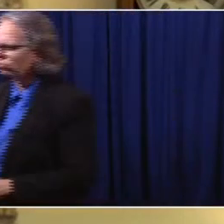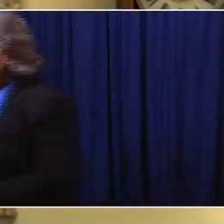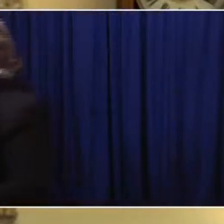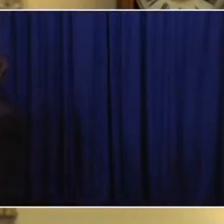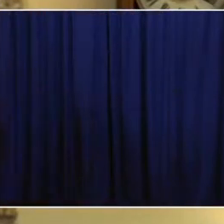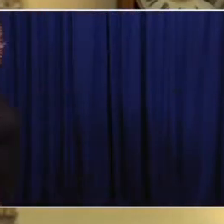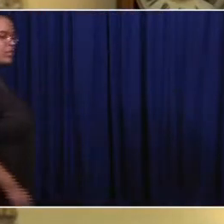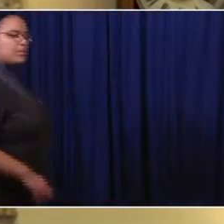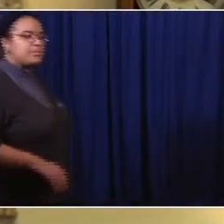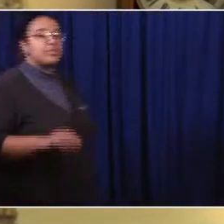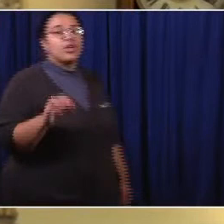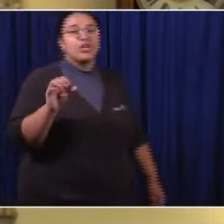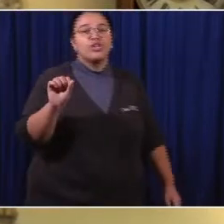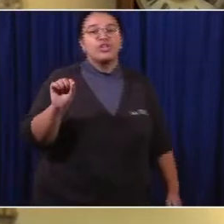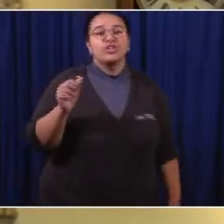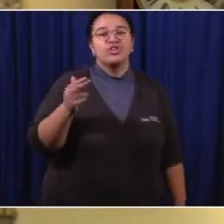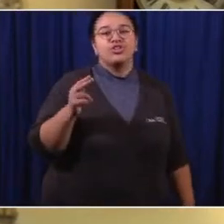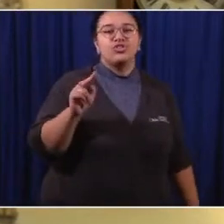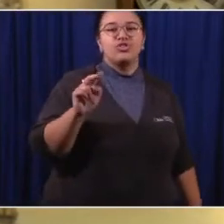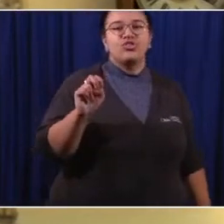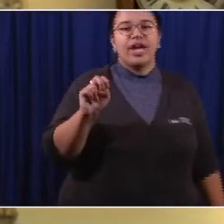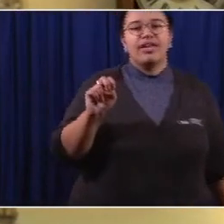at Hannah News Service.